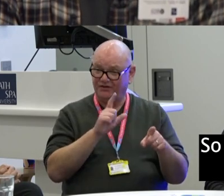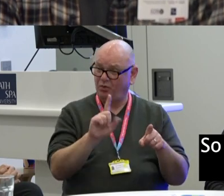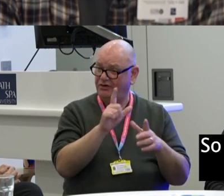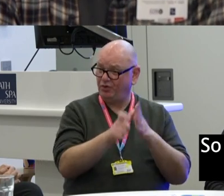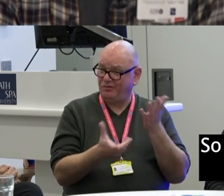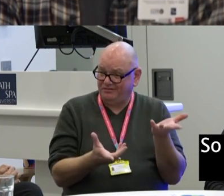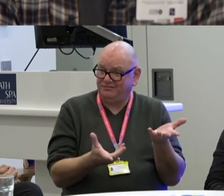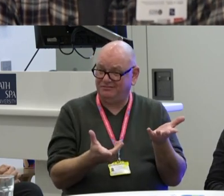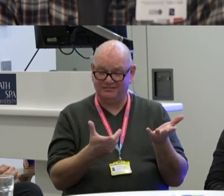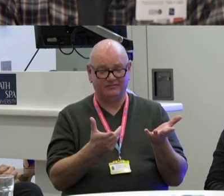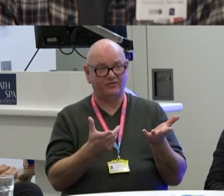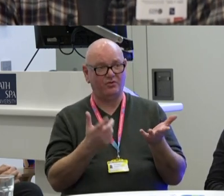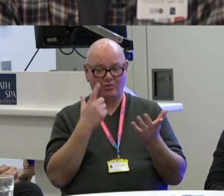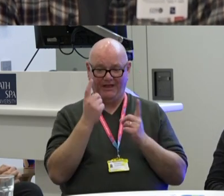is.